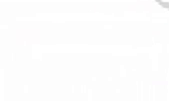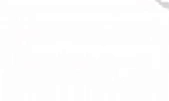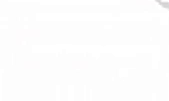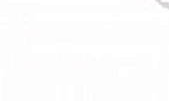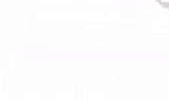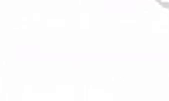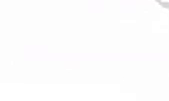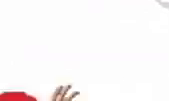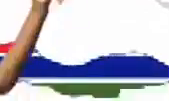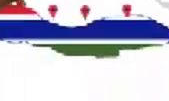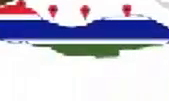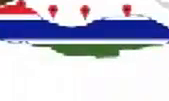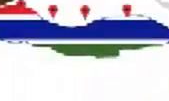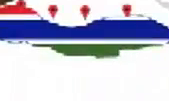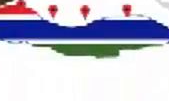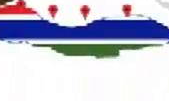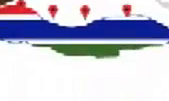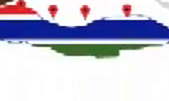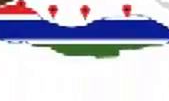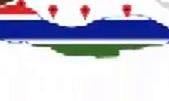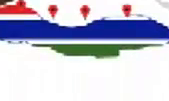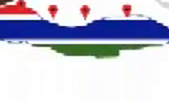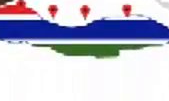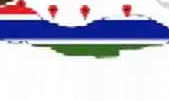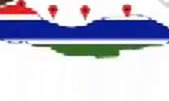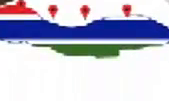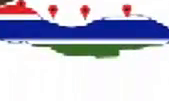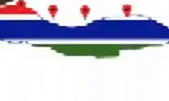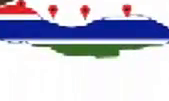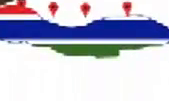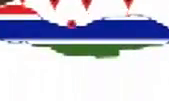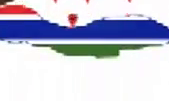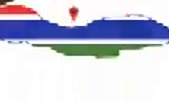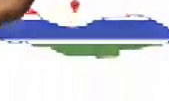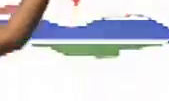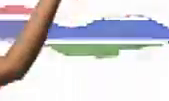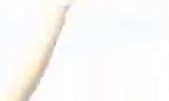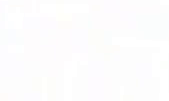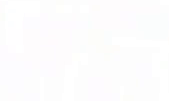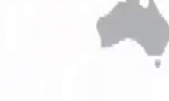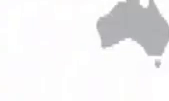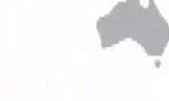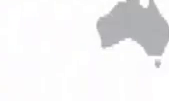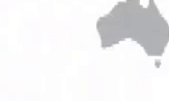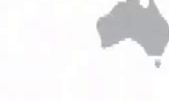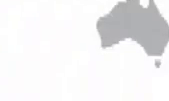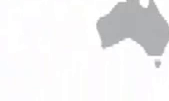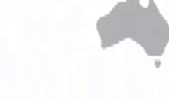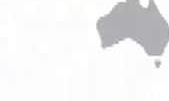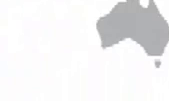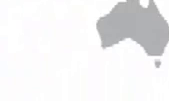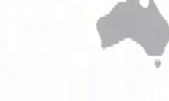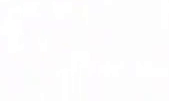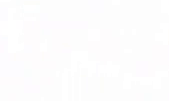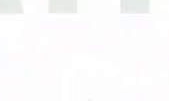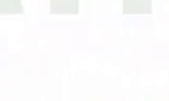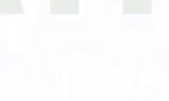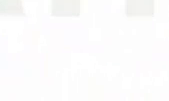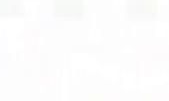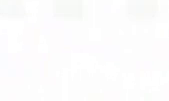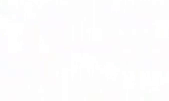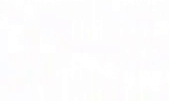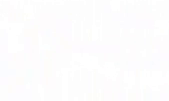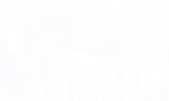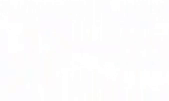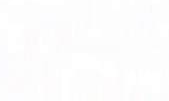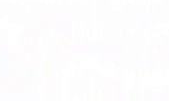and convenient service that offers you the largest selection of payout locations in the Gambia. Supersonic's money transfer. We are